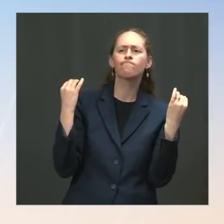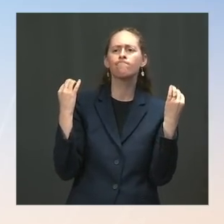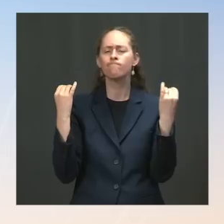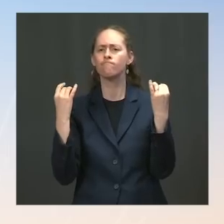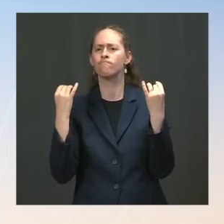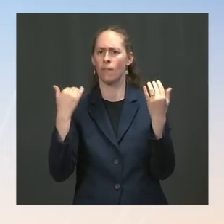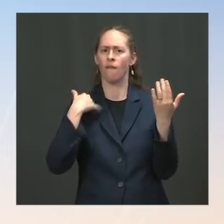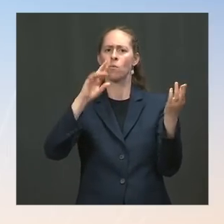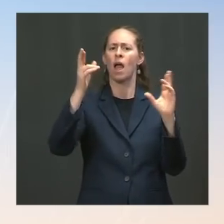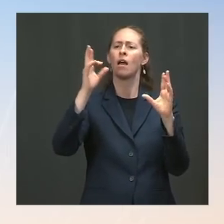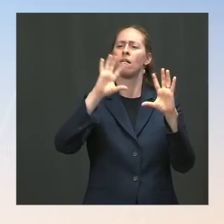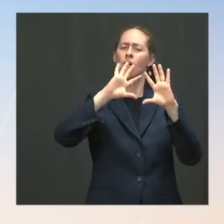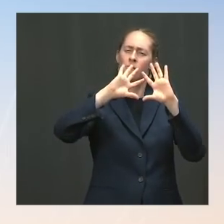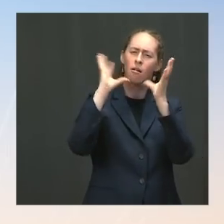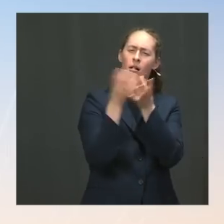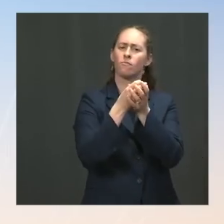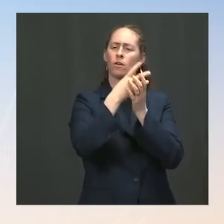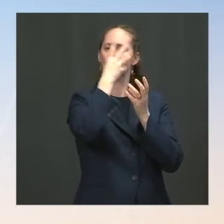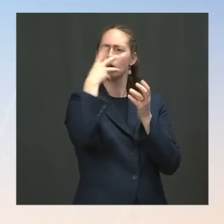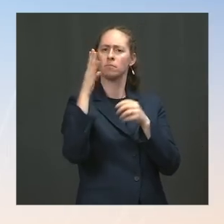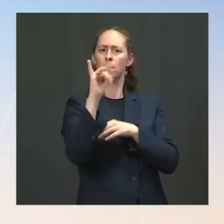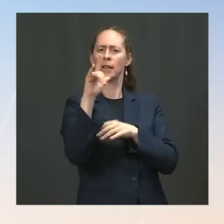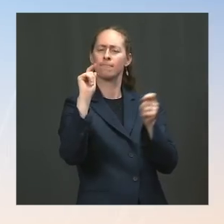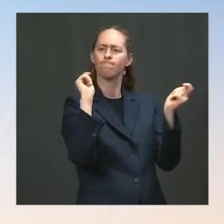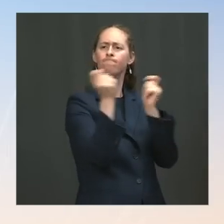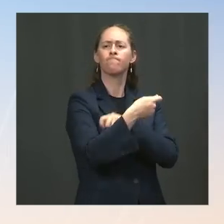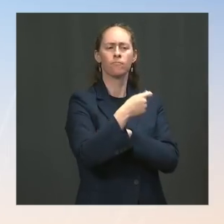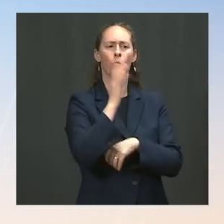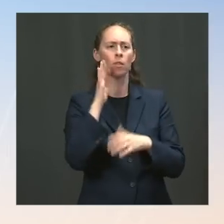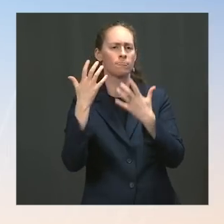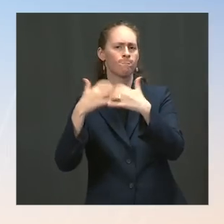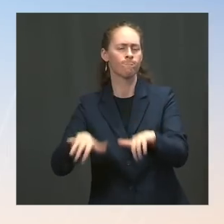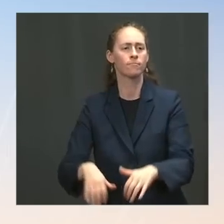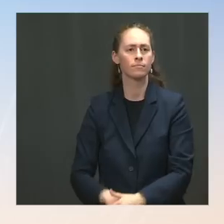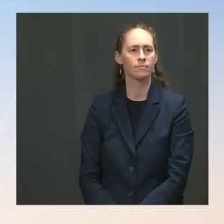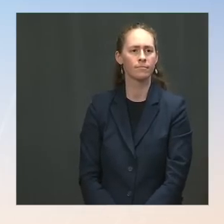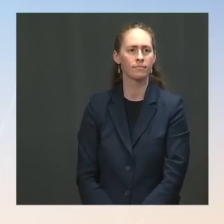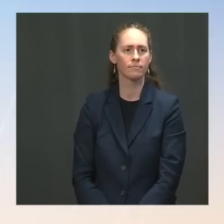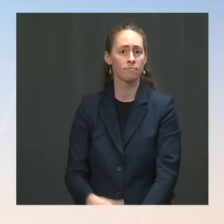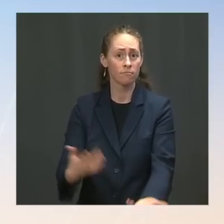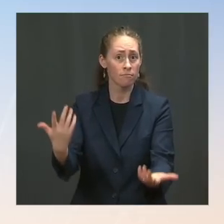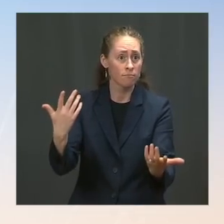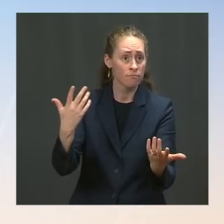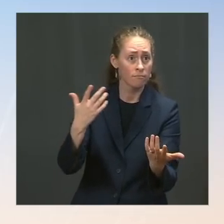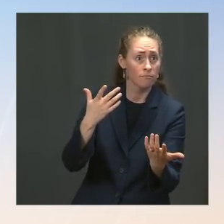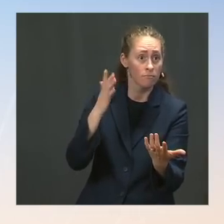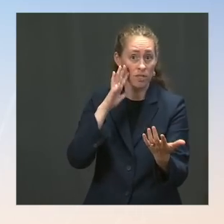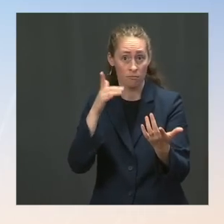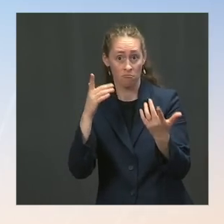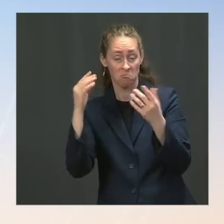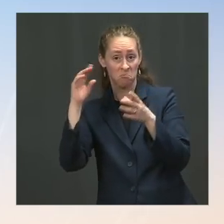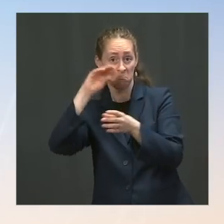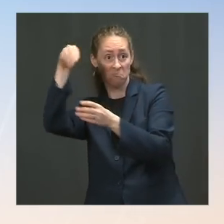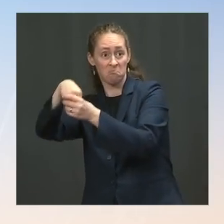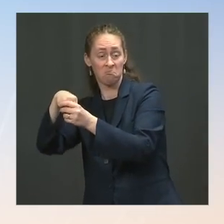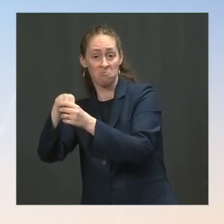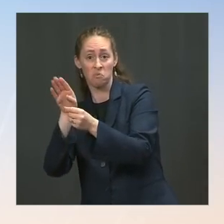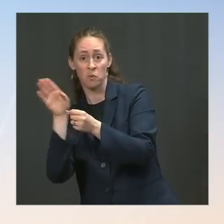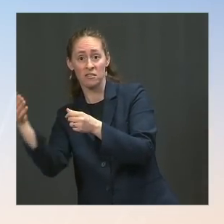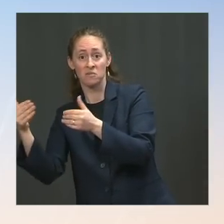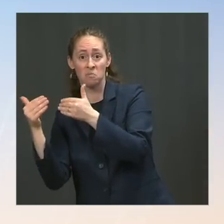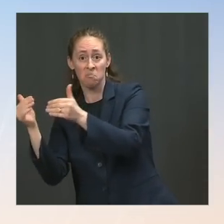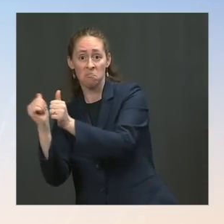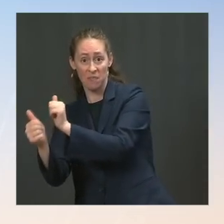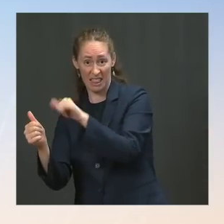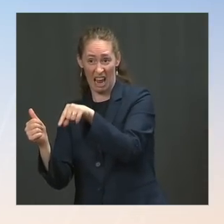not something necessarily that would show up in the reconciliation or upcoming budget bill. It's not in the current, I think it's not in the current discussions,